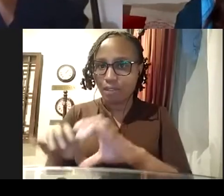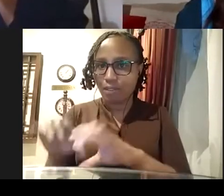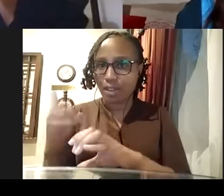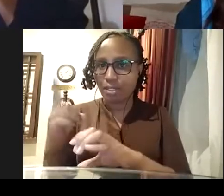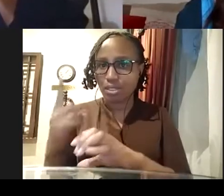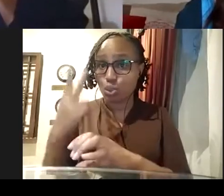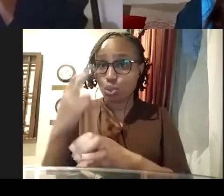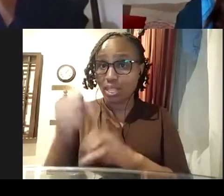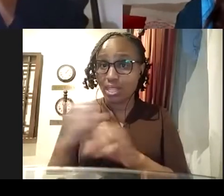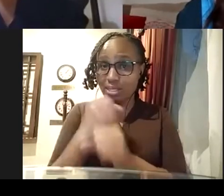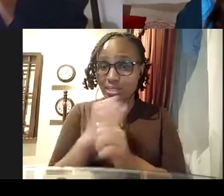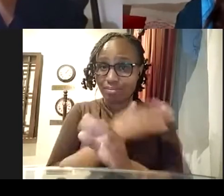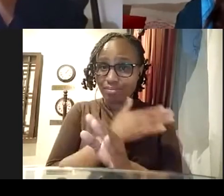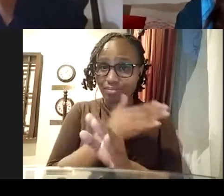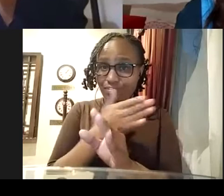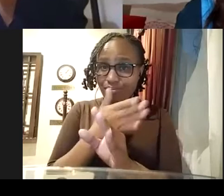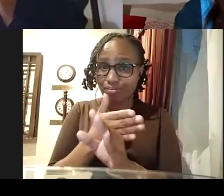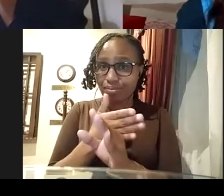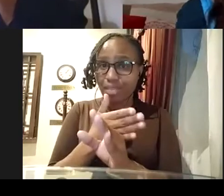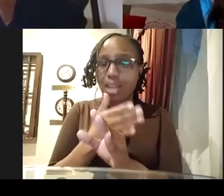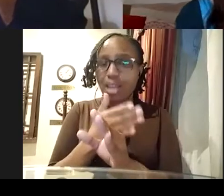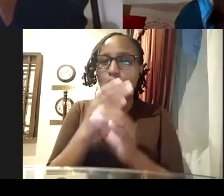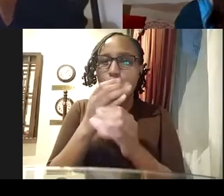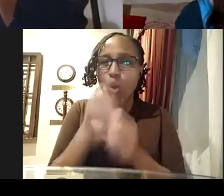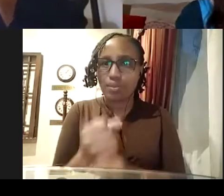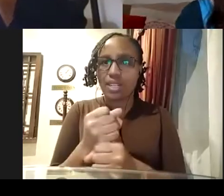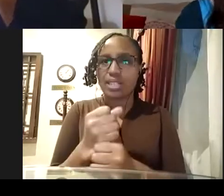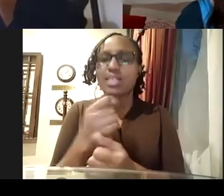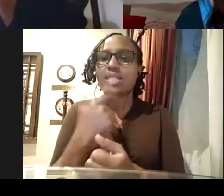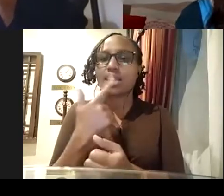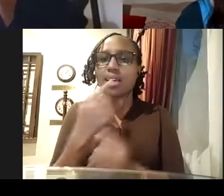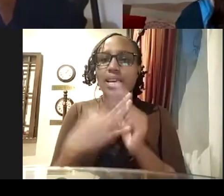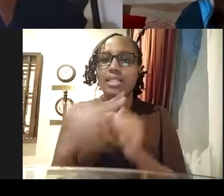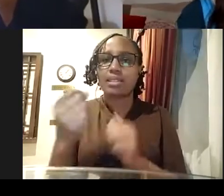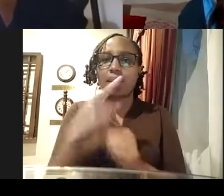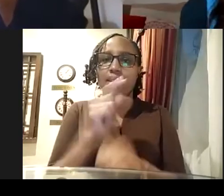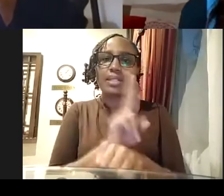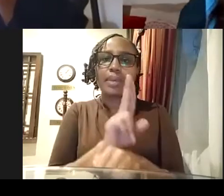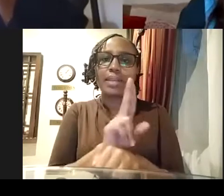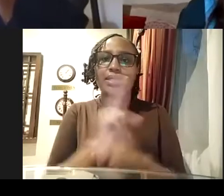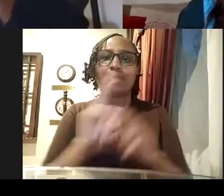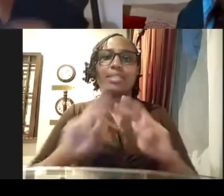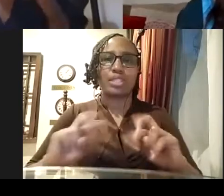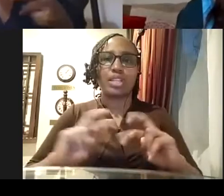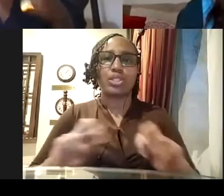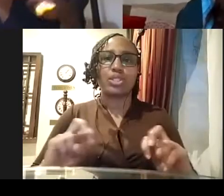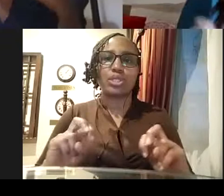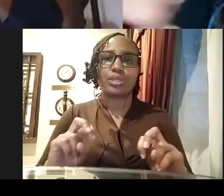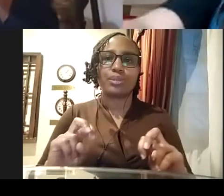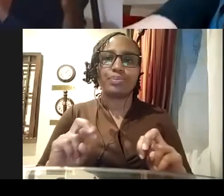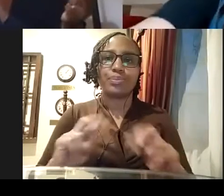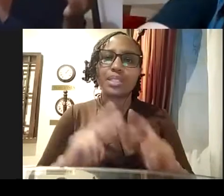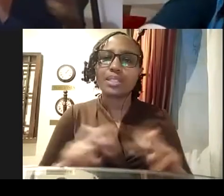I confidently say at least 8 months were spent researching. And researching something